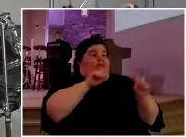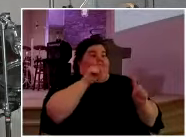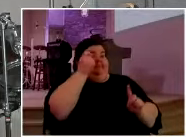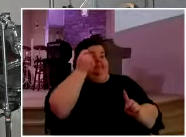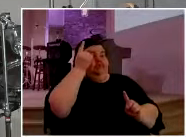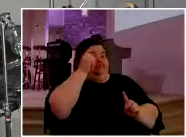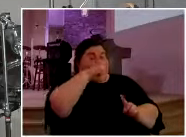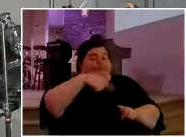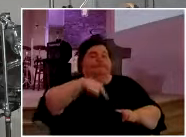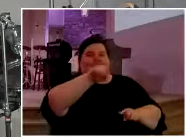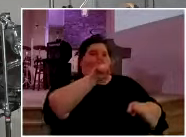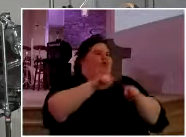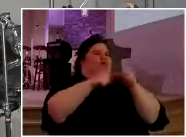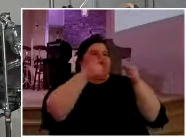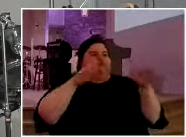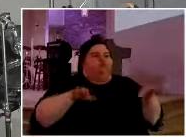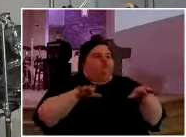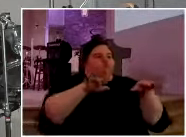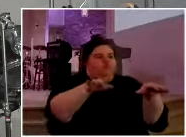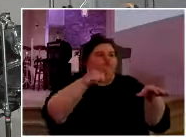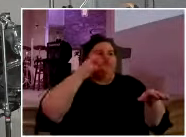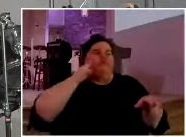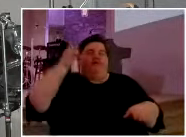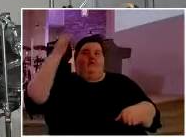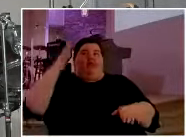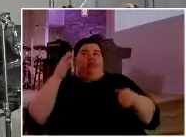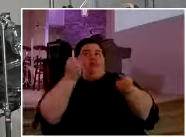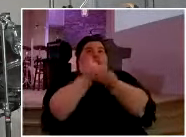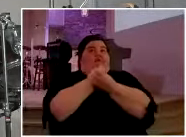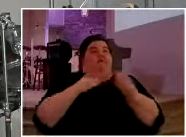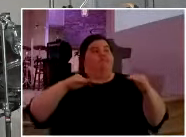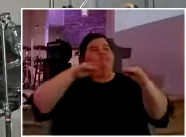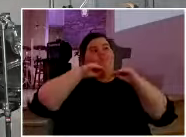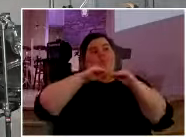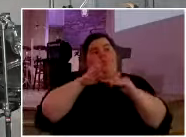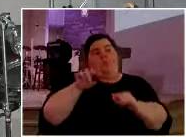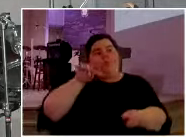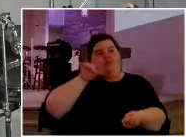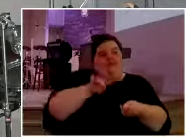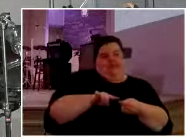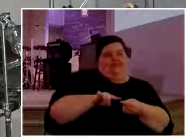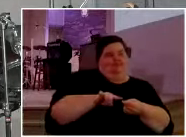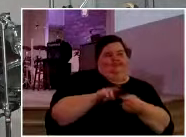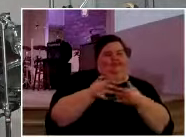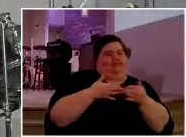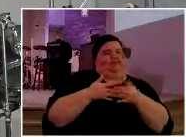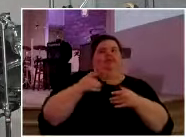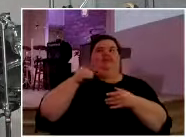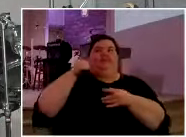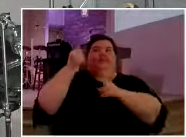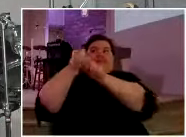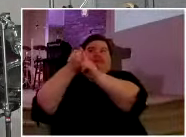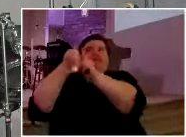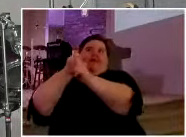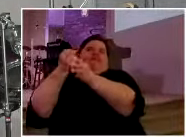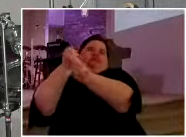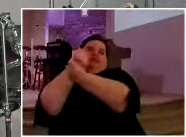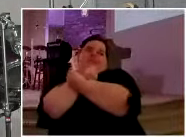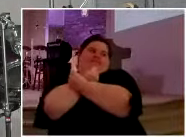more, and you can't do anything to make God love you less. It's something that he is.